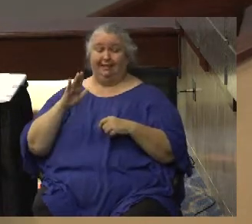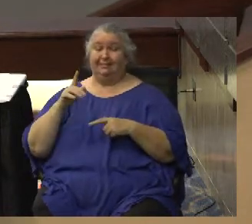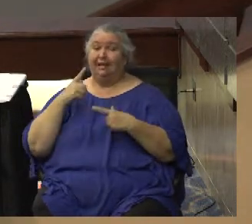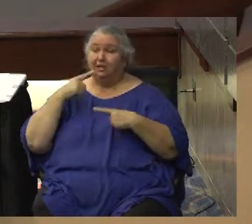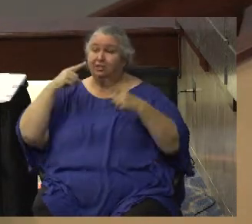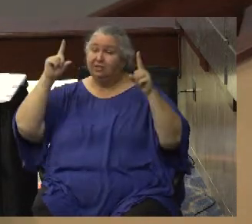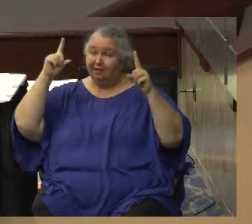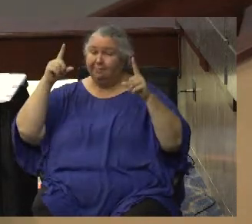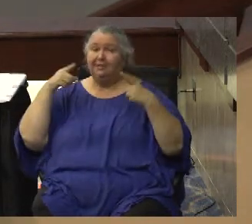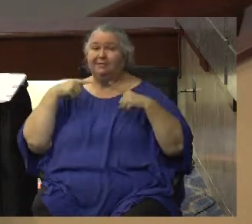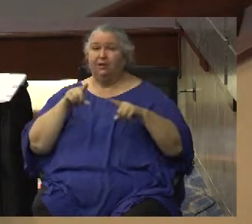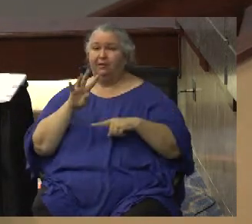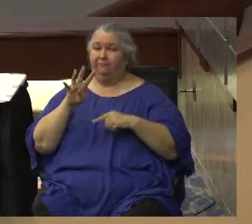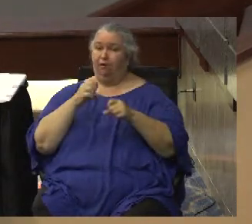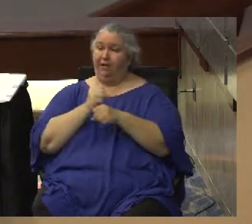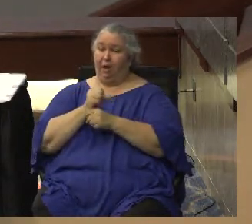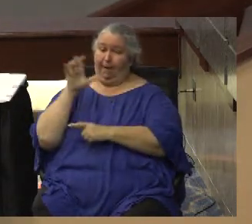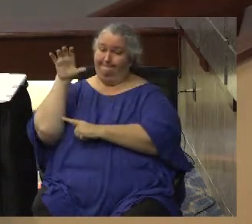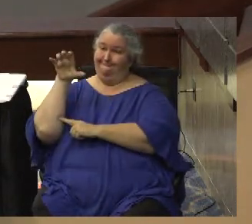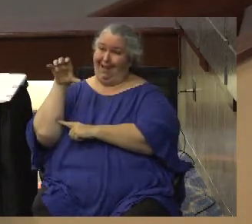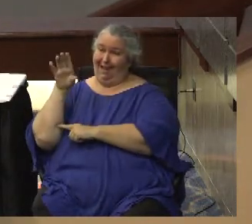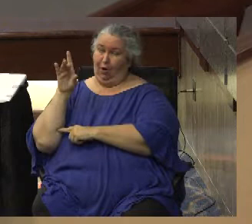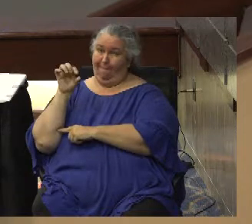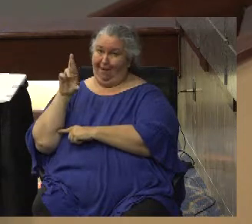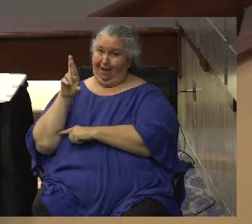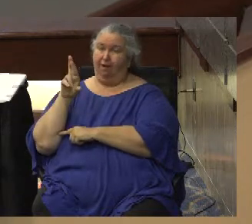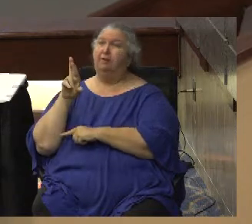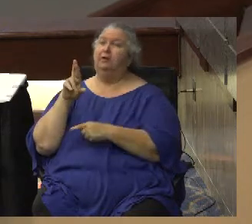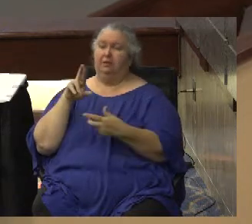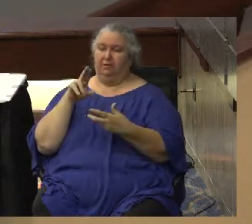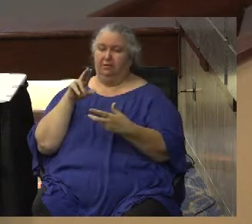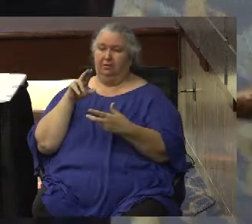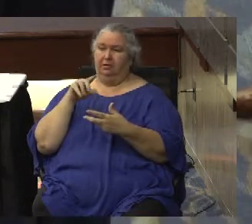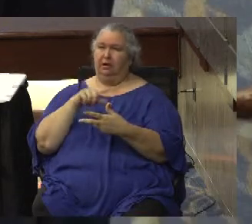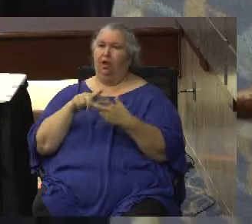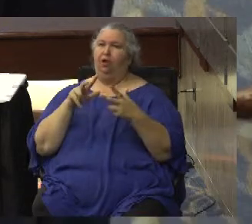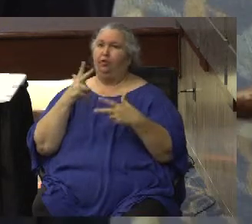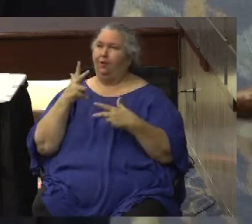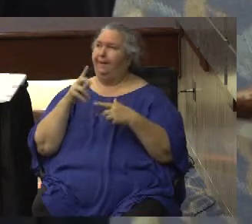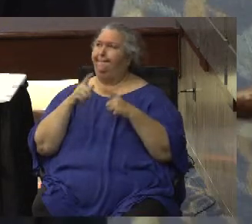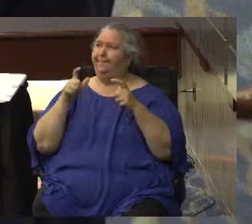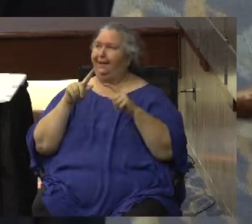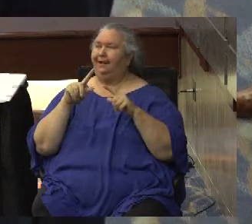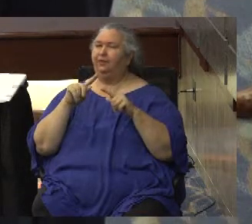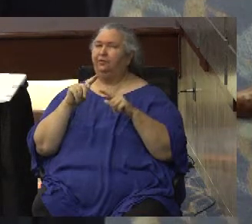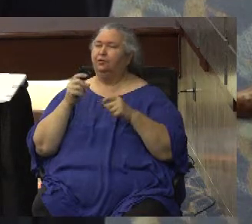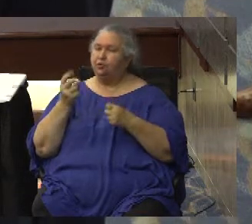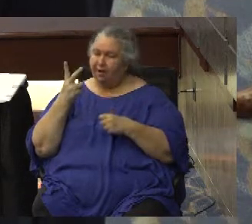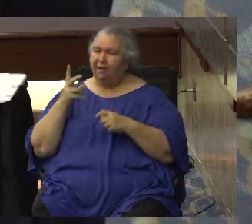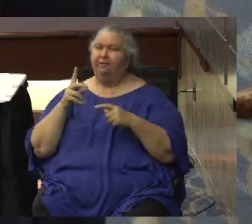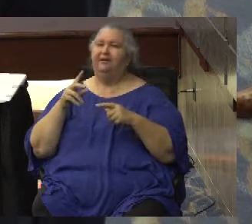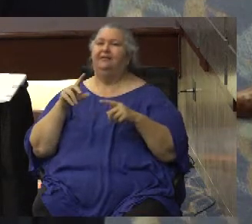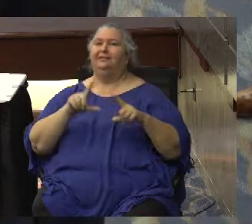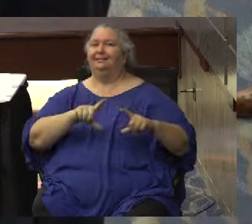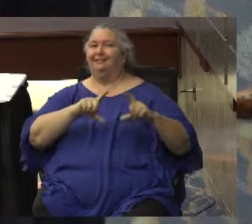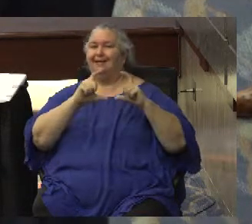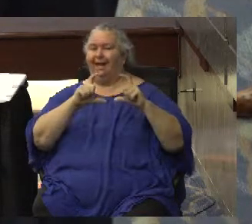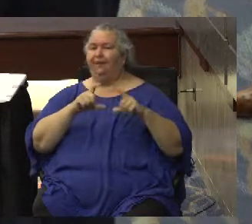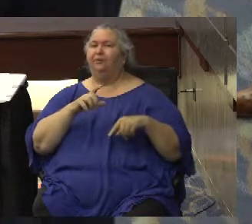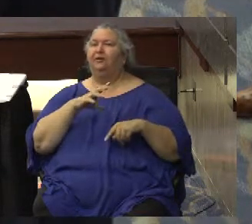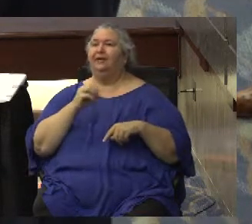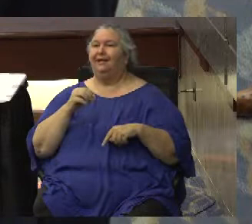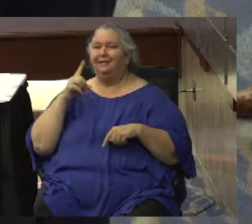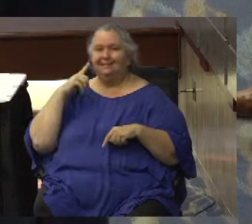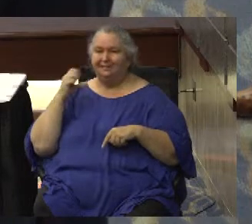during his 4 years as a Baylor Bear include 3 Big 12 championship titles, a silver medal in the 4x400 meter